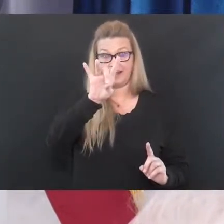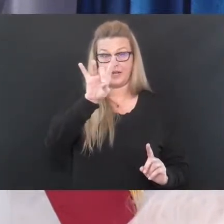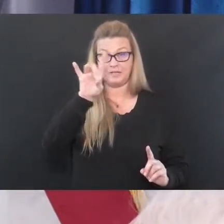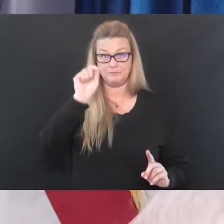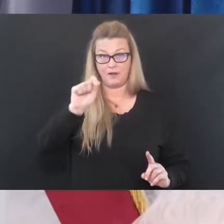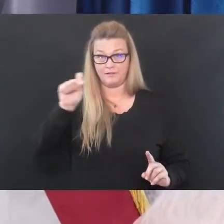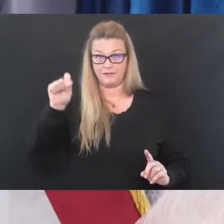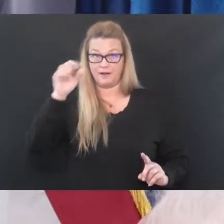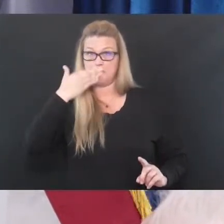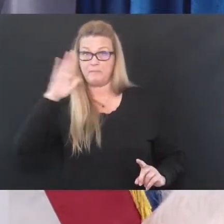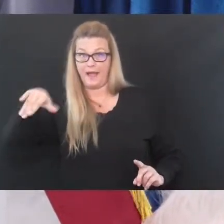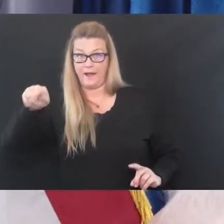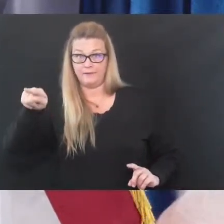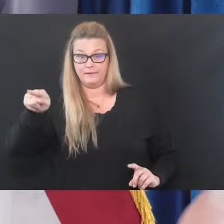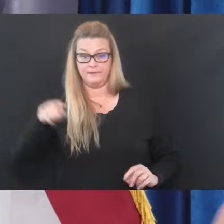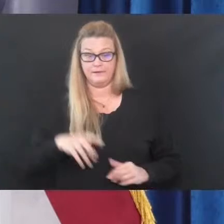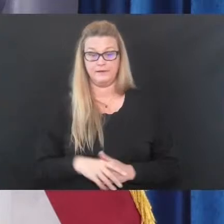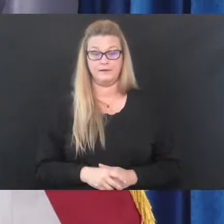bad.